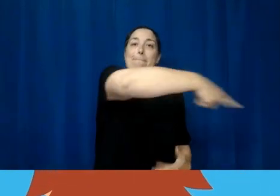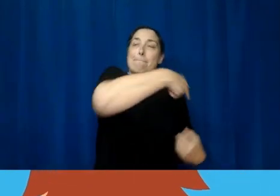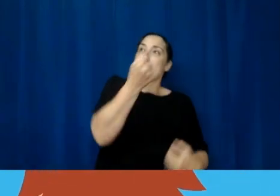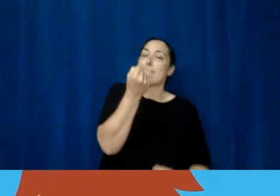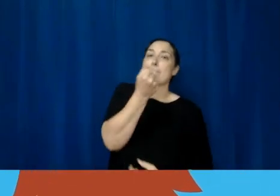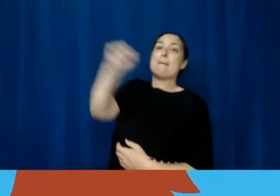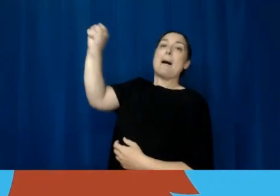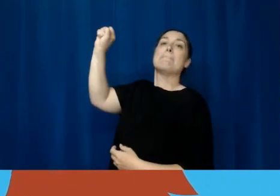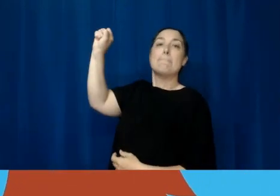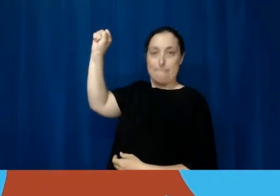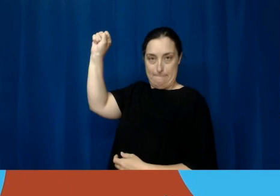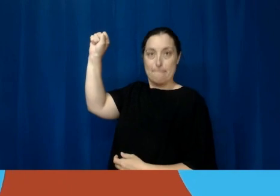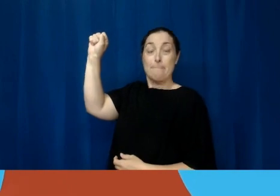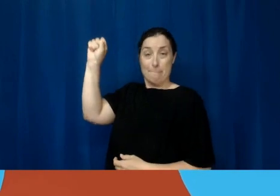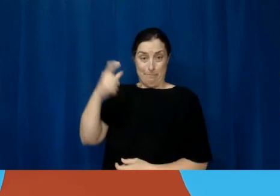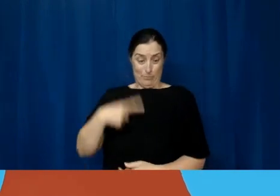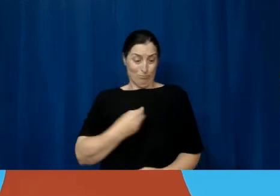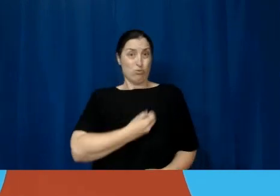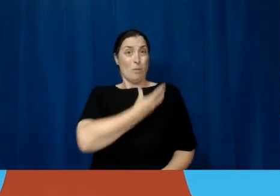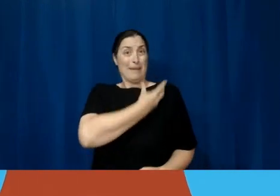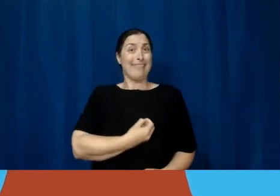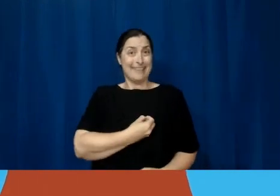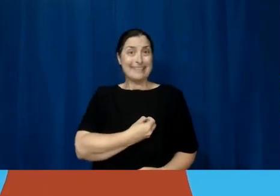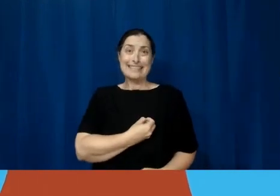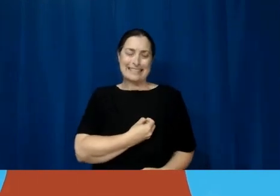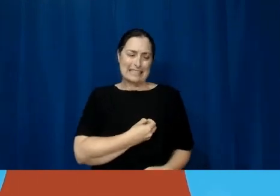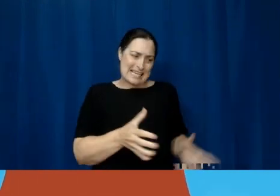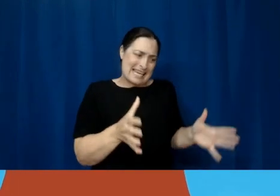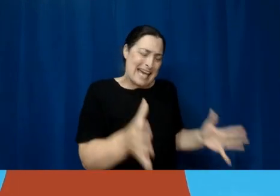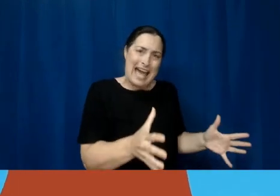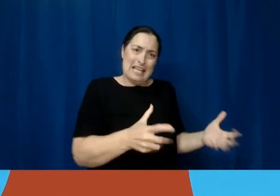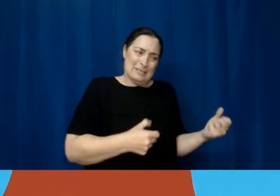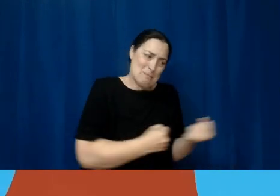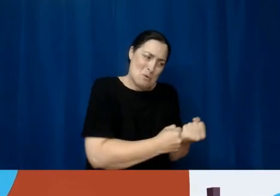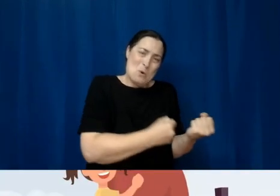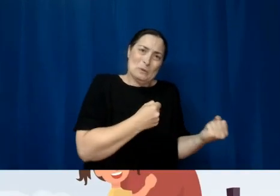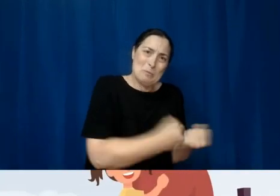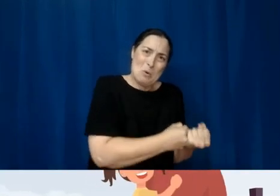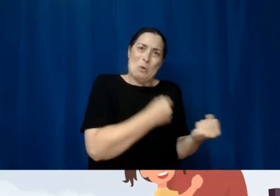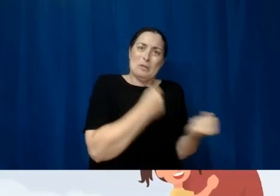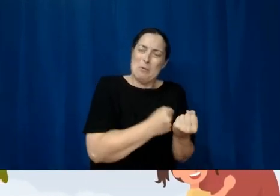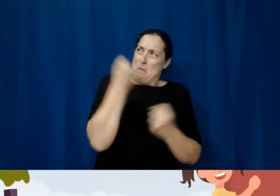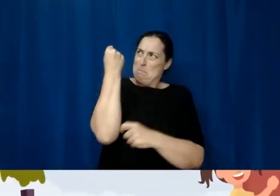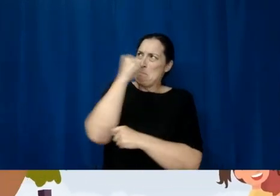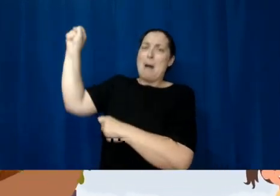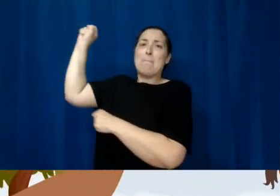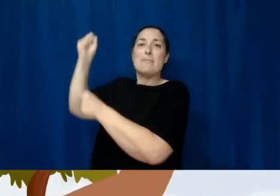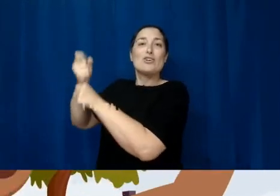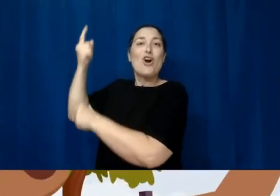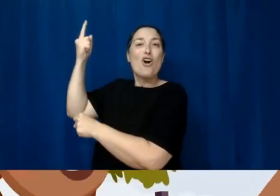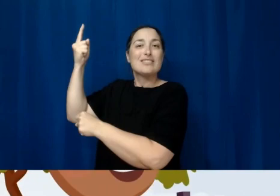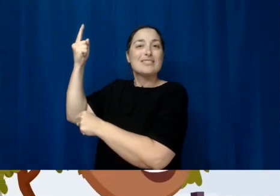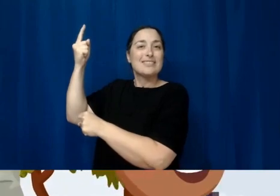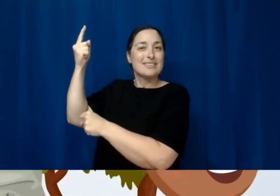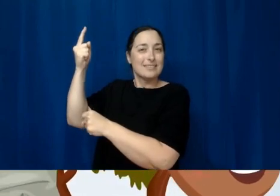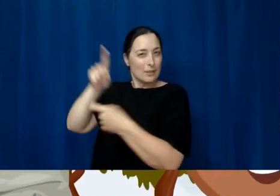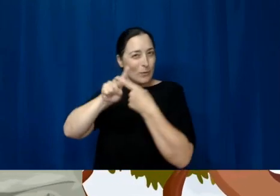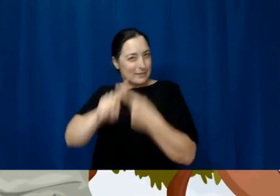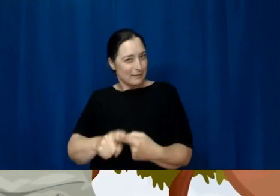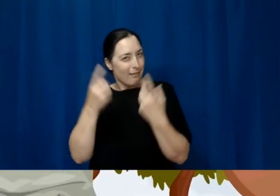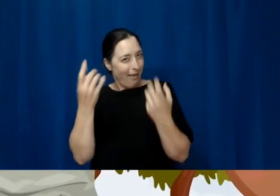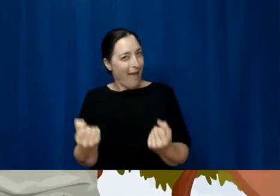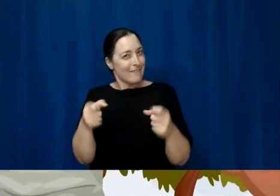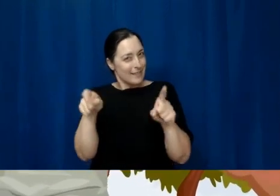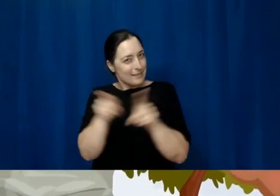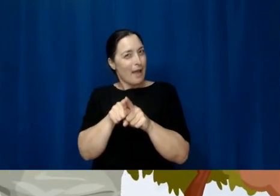of the universe, Prometheus refused to turn against his beloved creations. Today he lives within our collective memory as a cultural